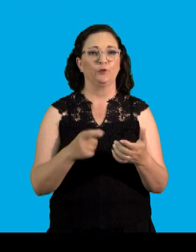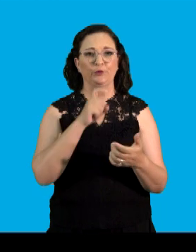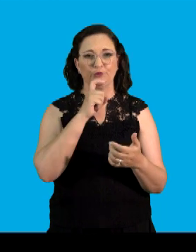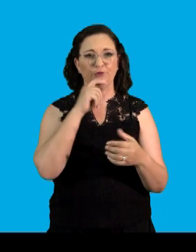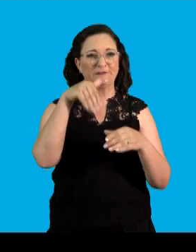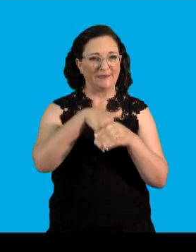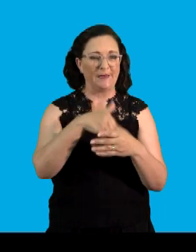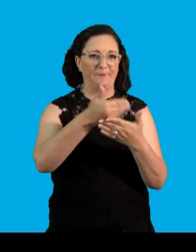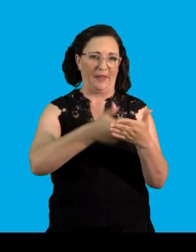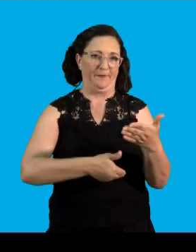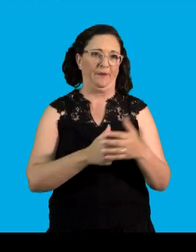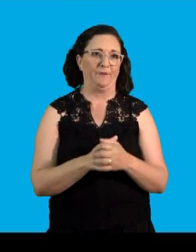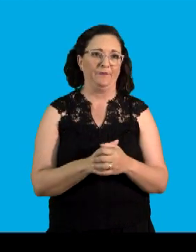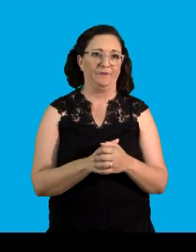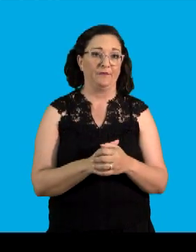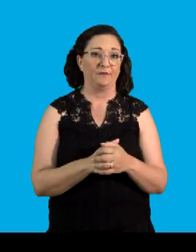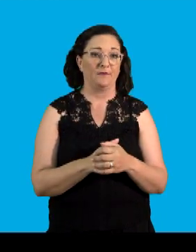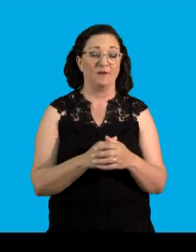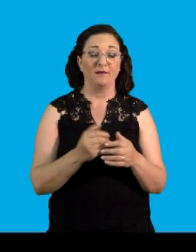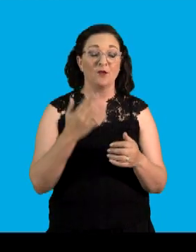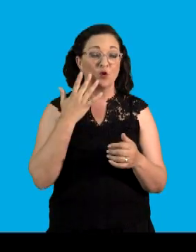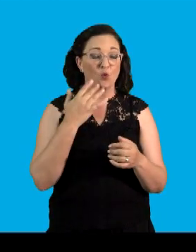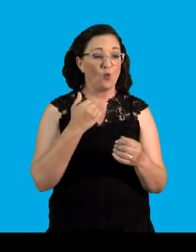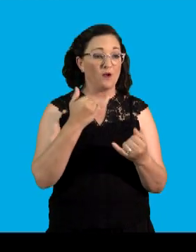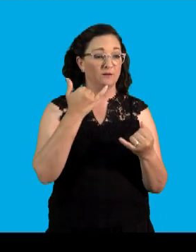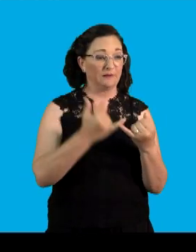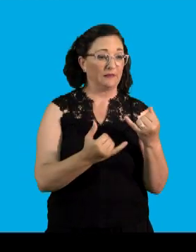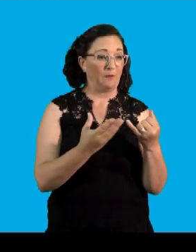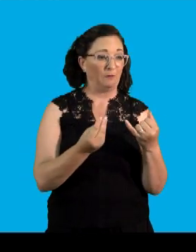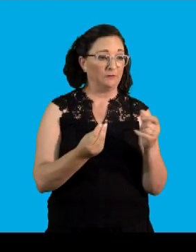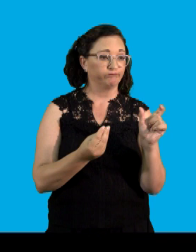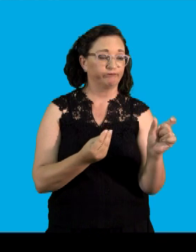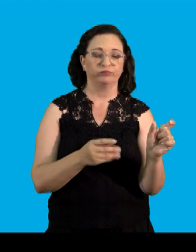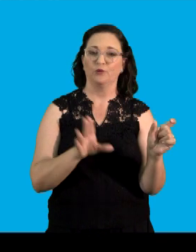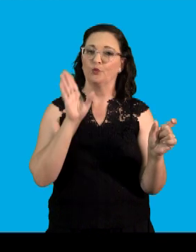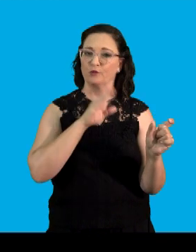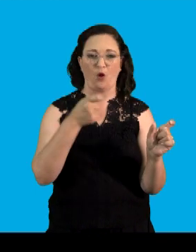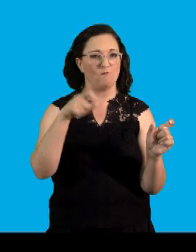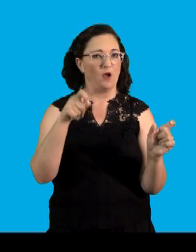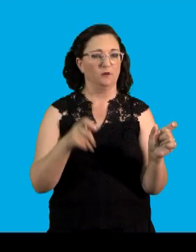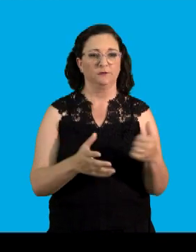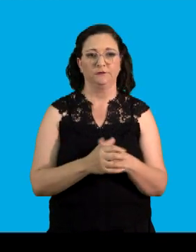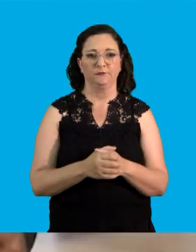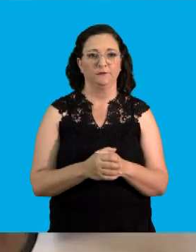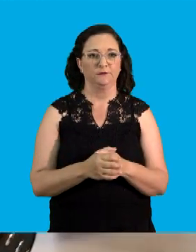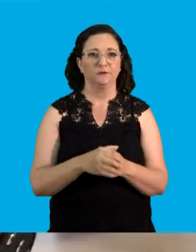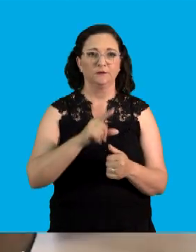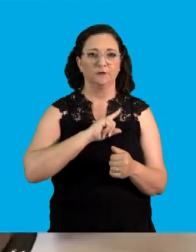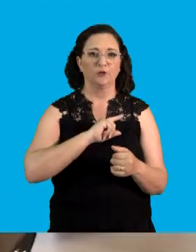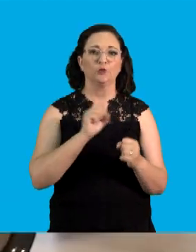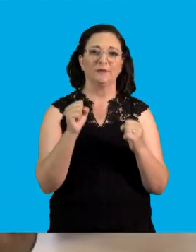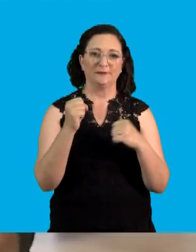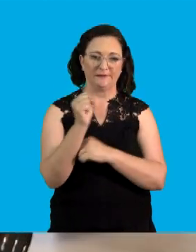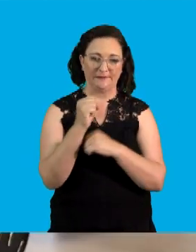in the question paper. No marks will be awarded for the answers that are numbered incorrectly. Follow the numbering